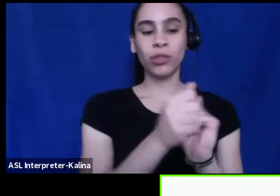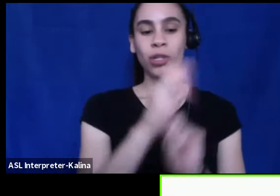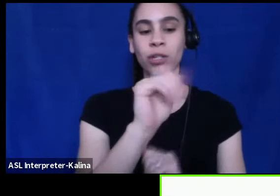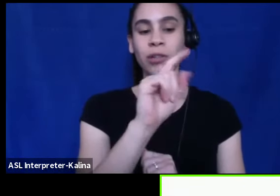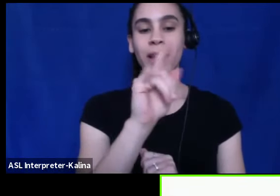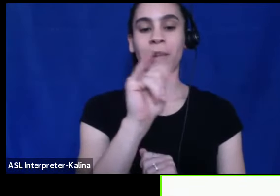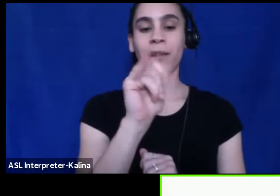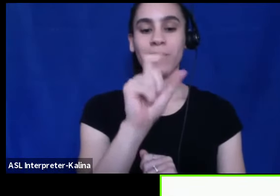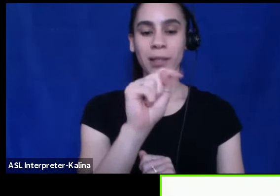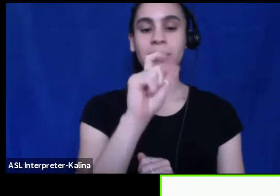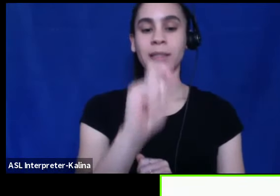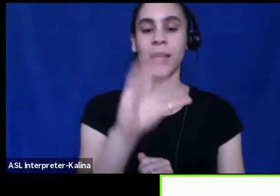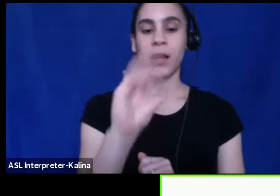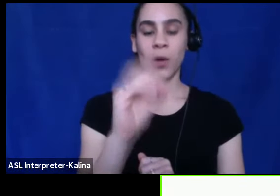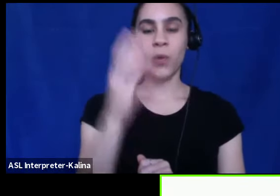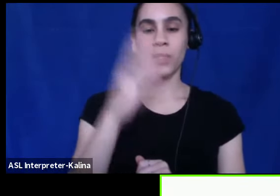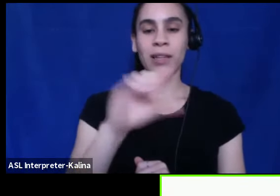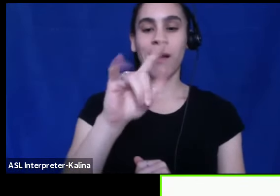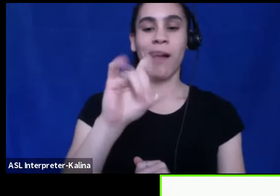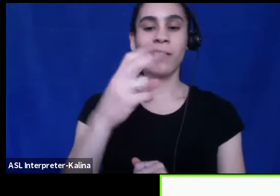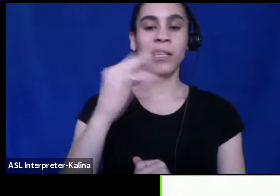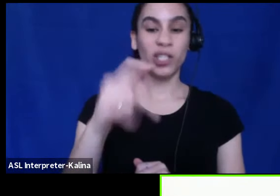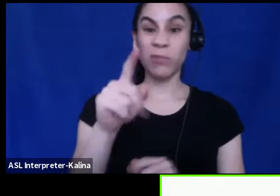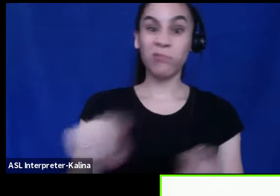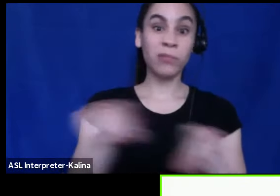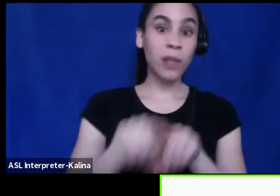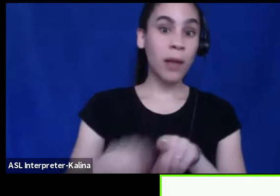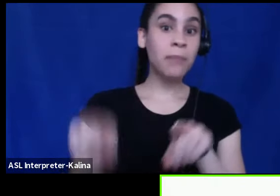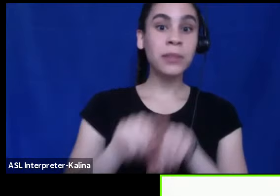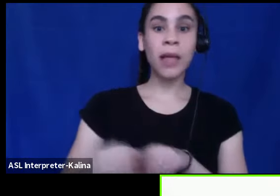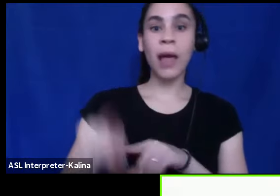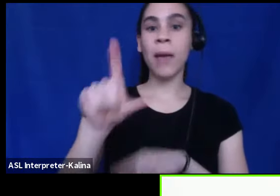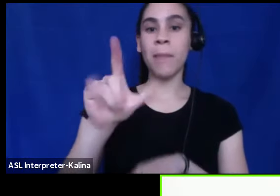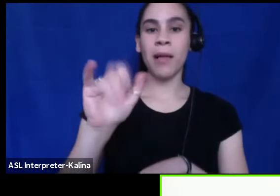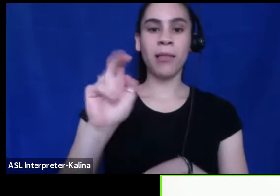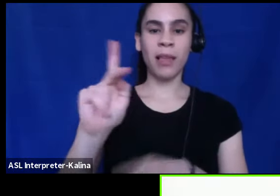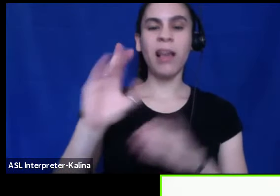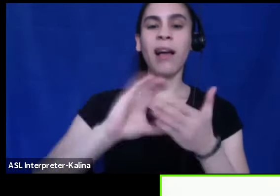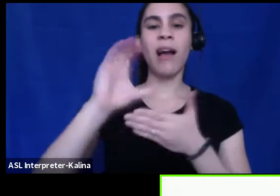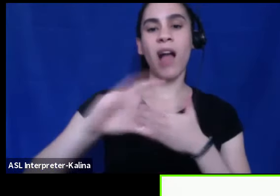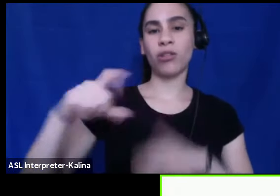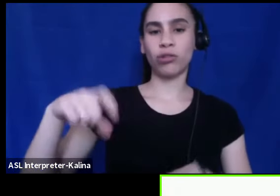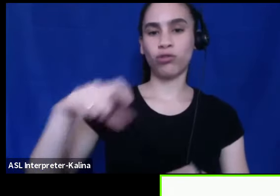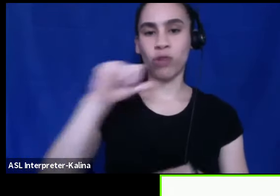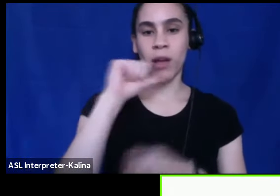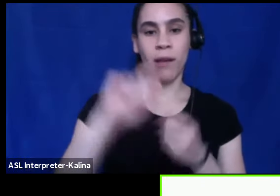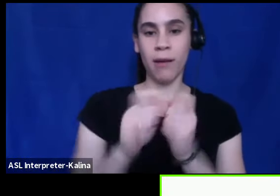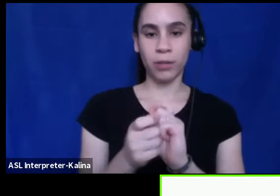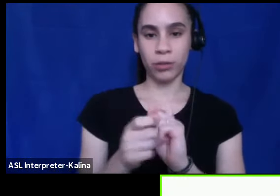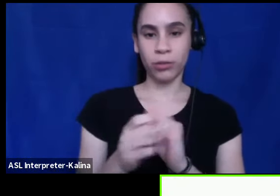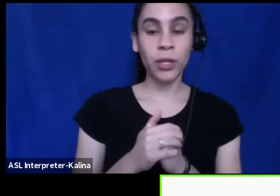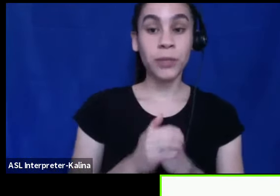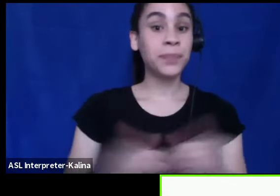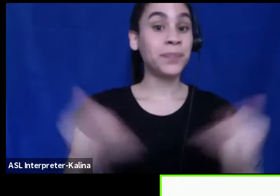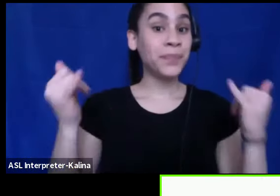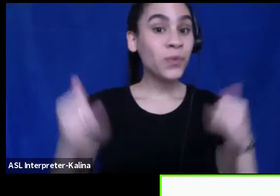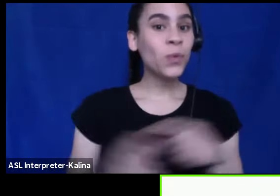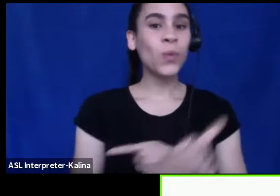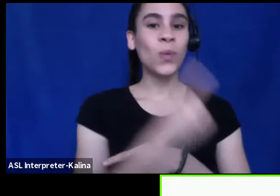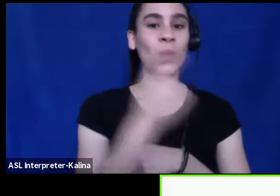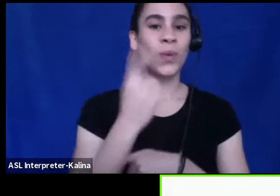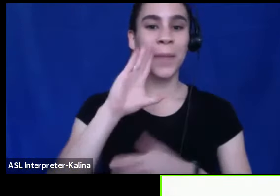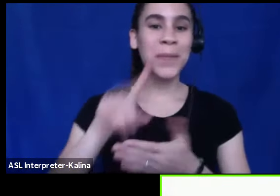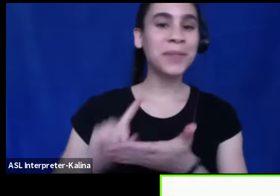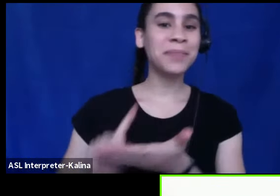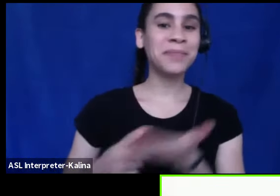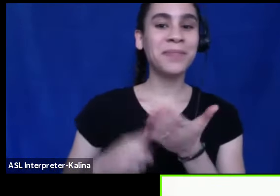changecatalyst.co/allyship series. And because it's the same link, the calendar shouldn't change. So today we're talking with